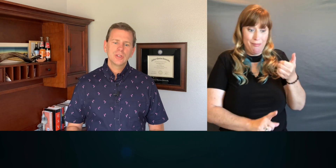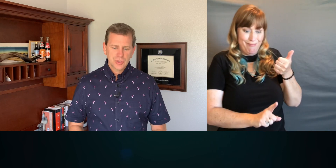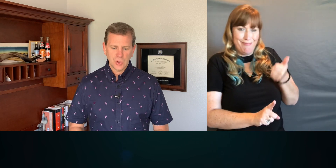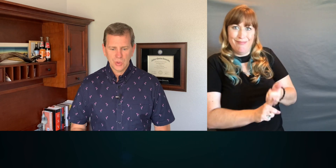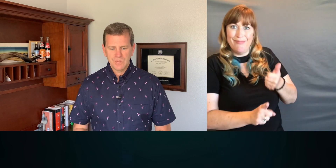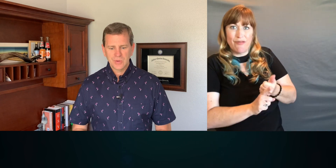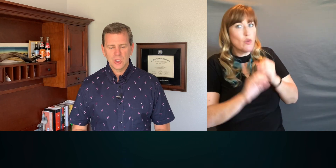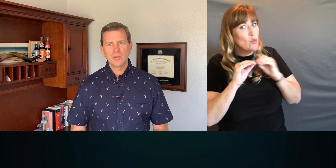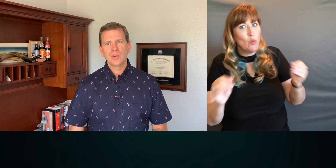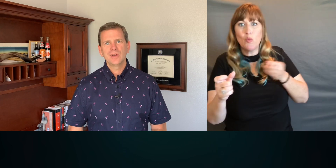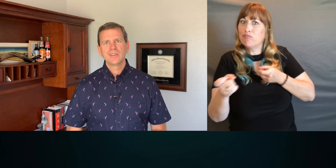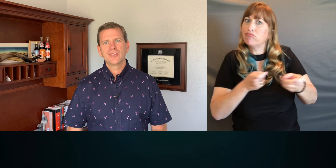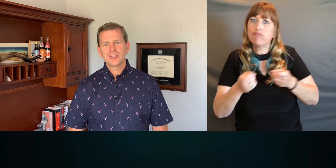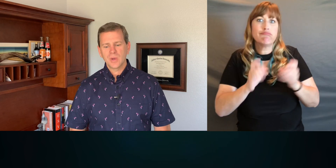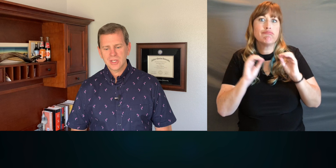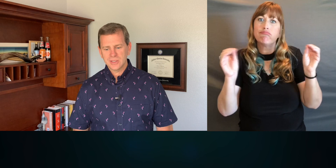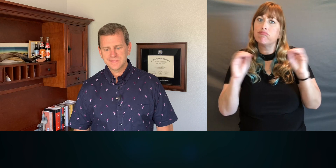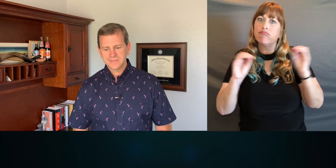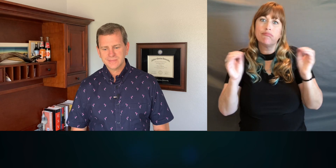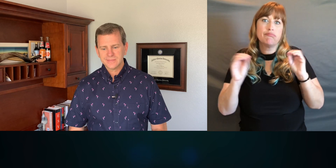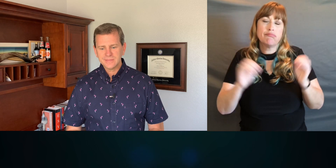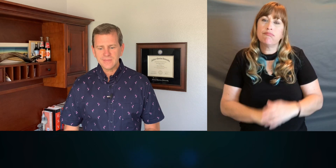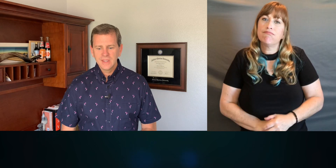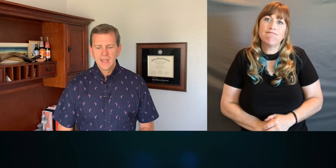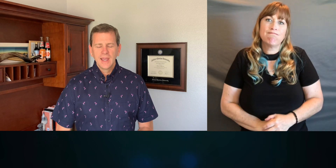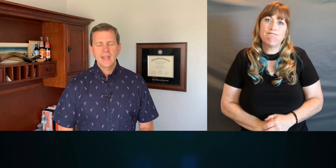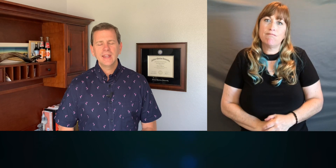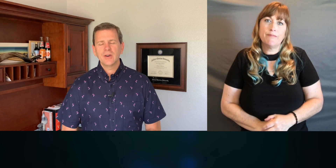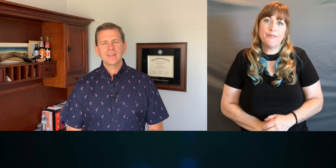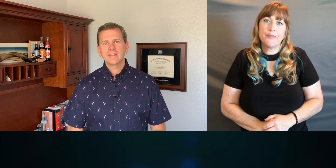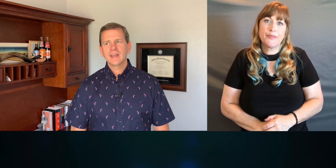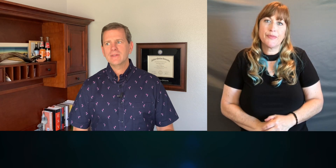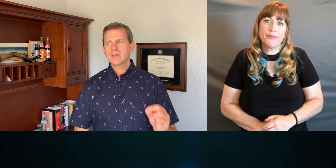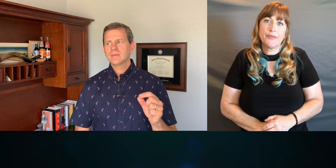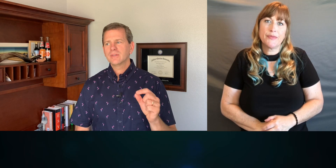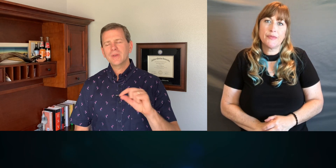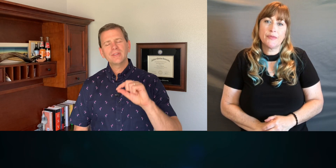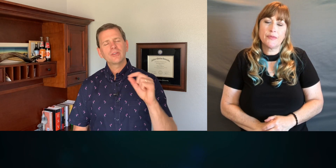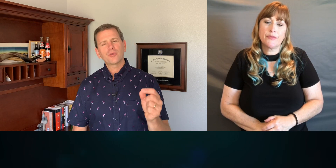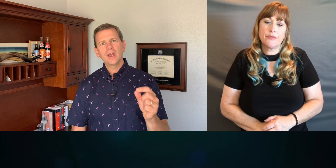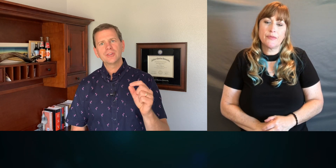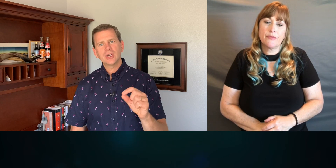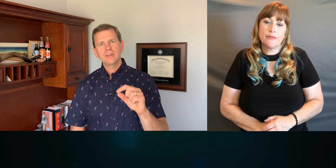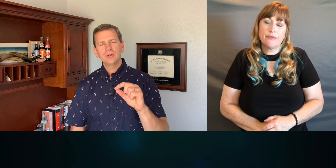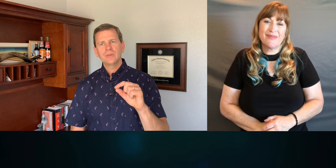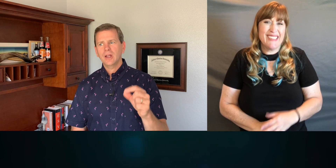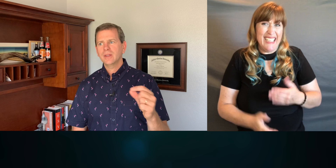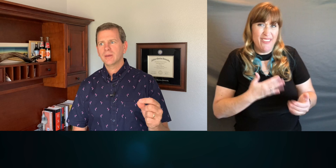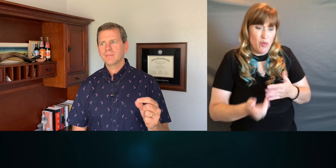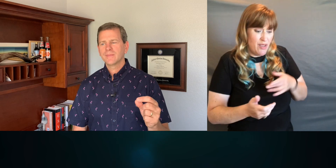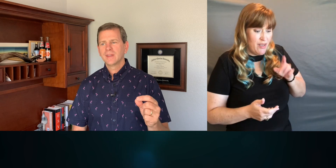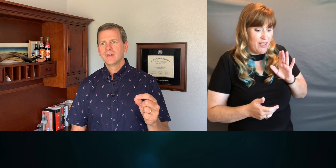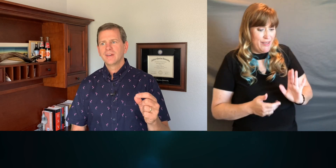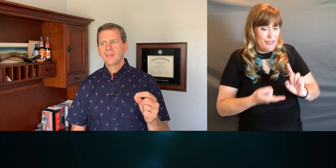no control over the situation. And, you know, and as I said, even as his friends tried to tell